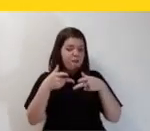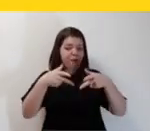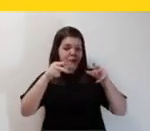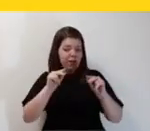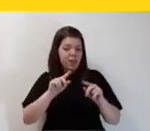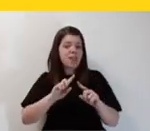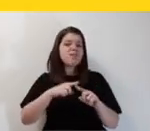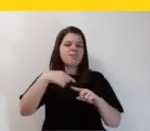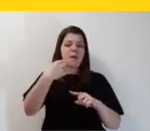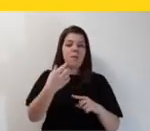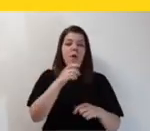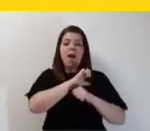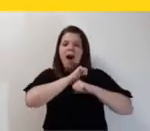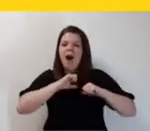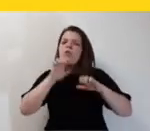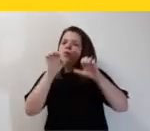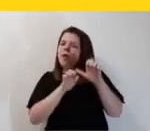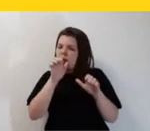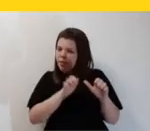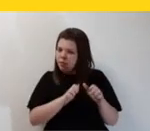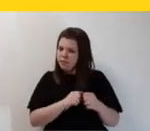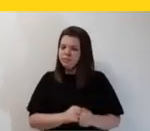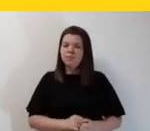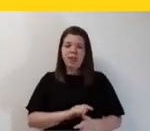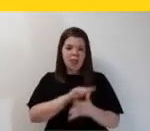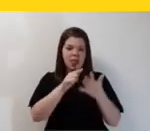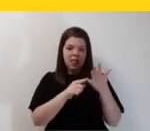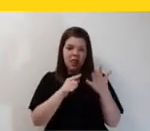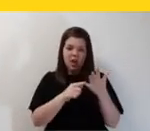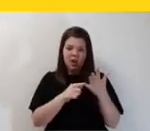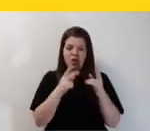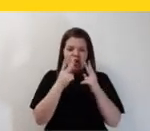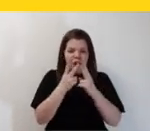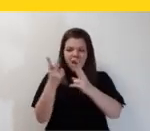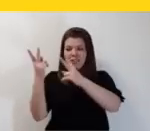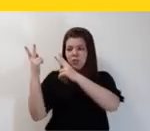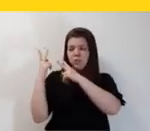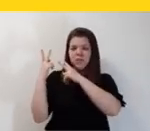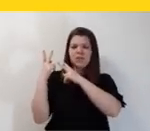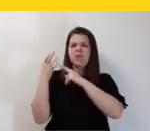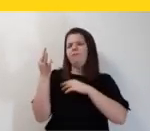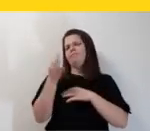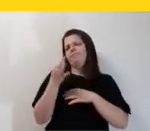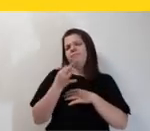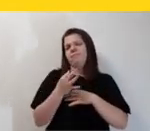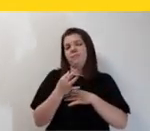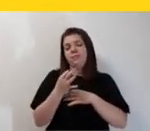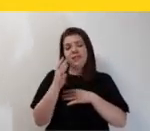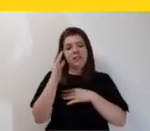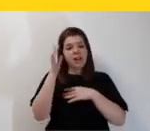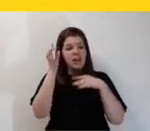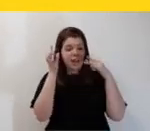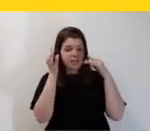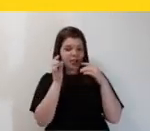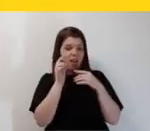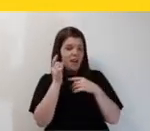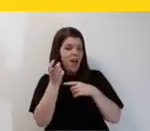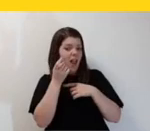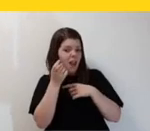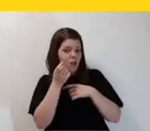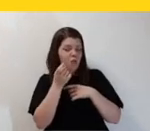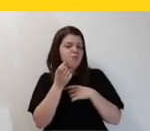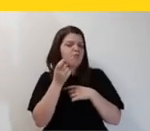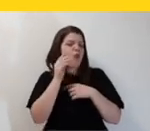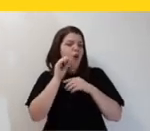test that measures the tasks that have been completed. It's then self-evaluated